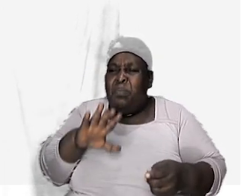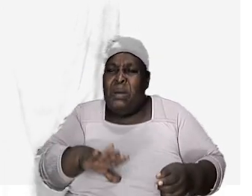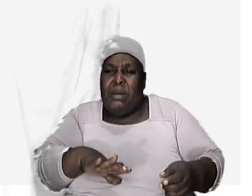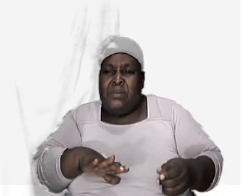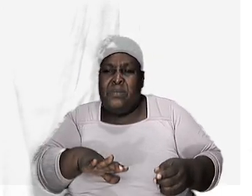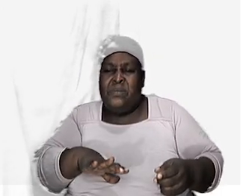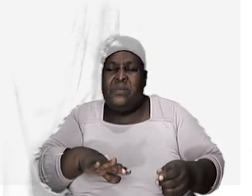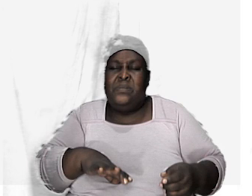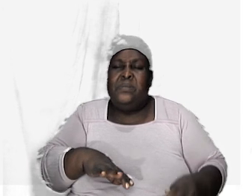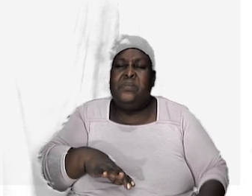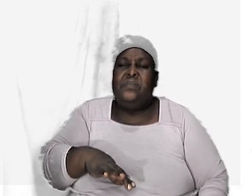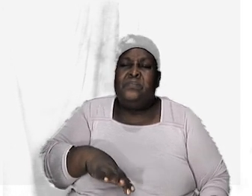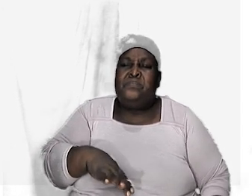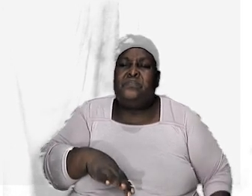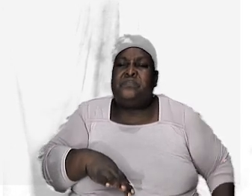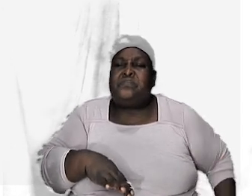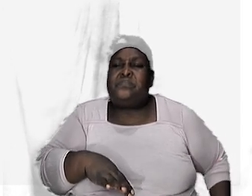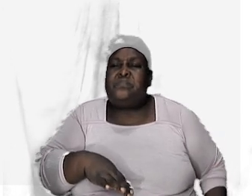And